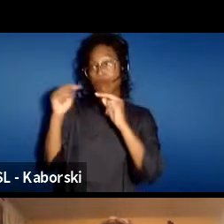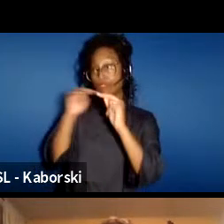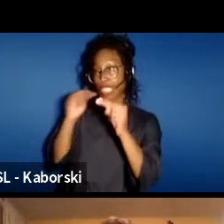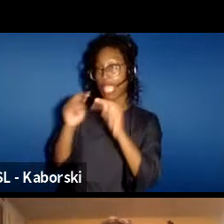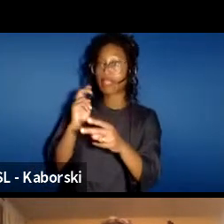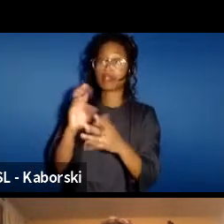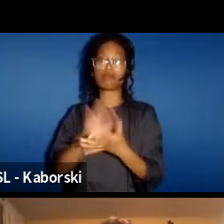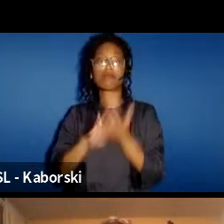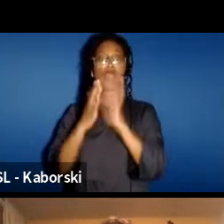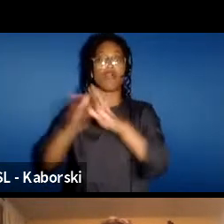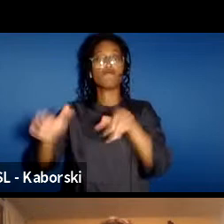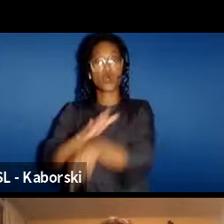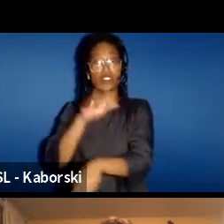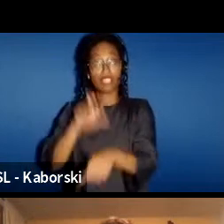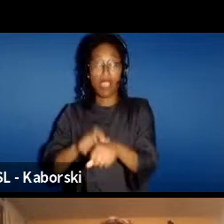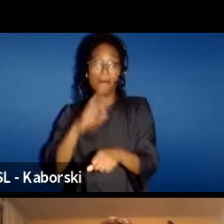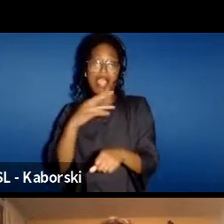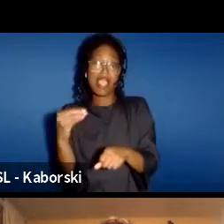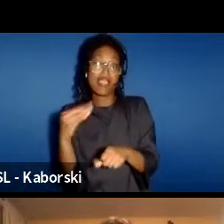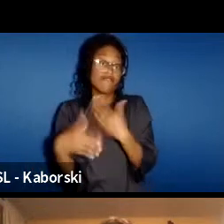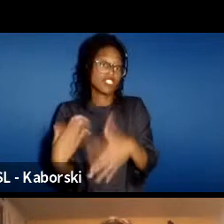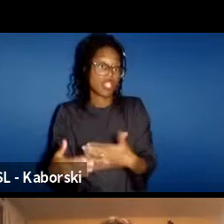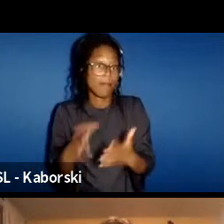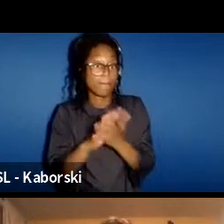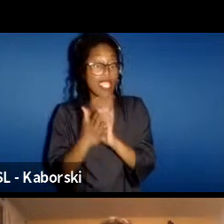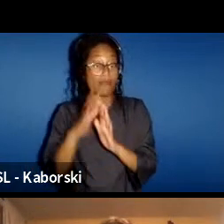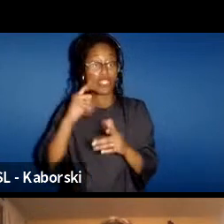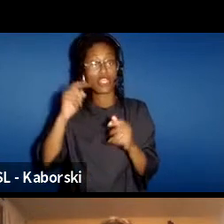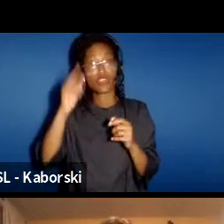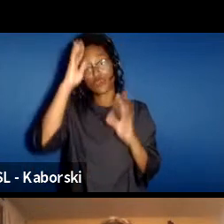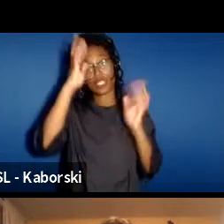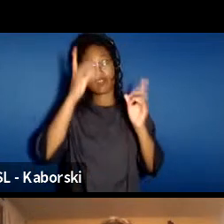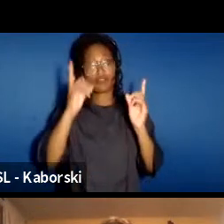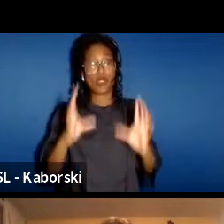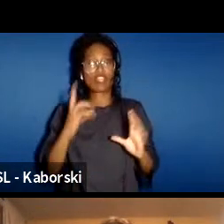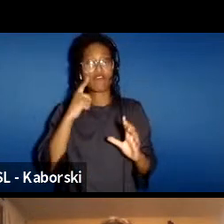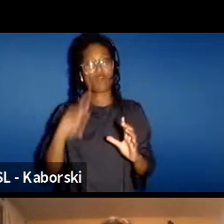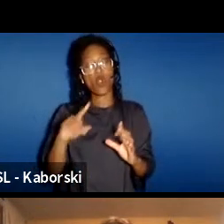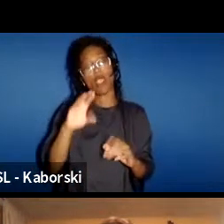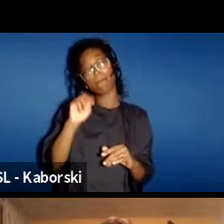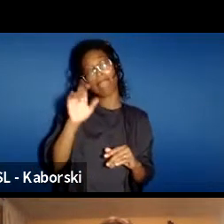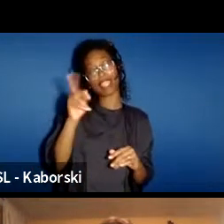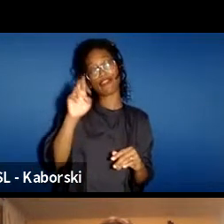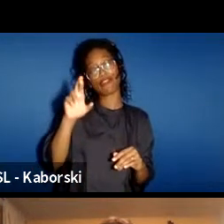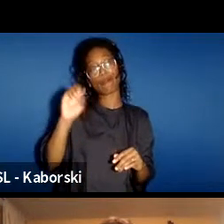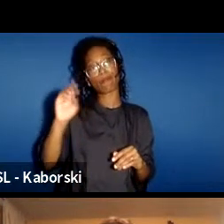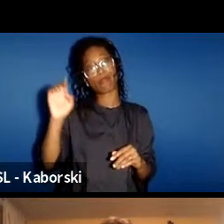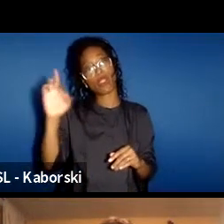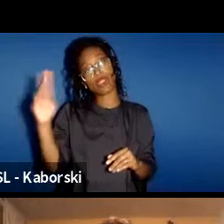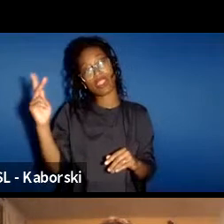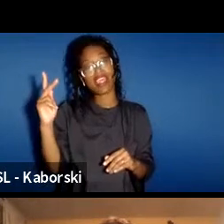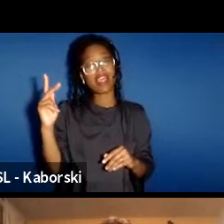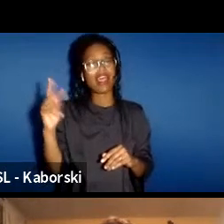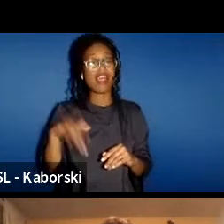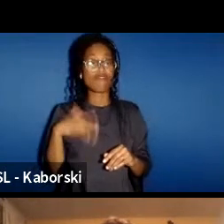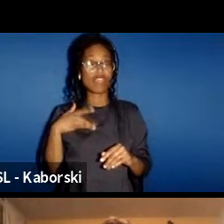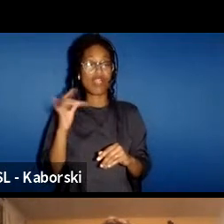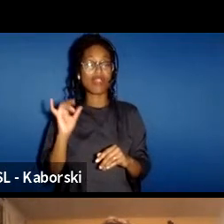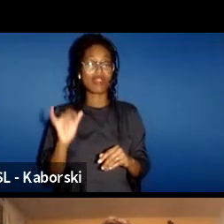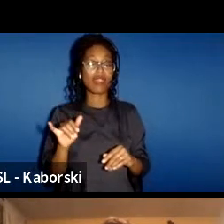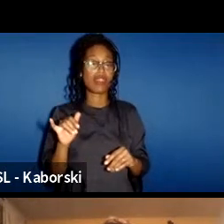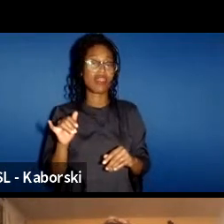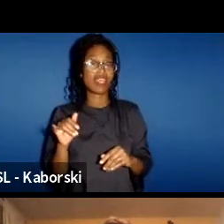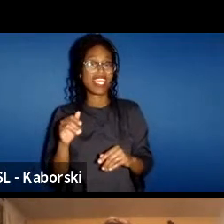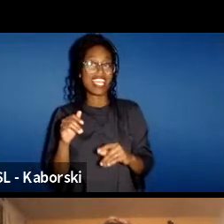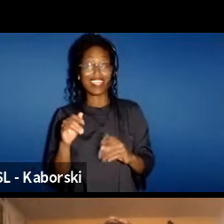then eventually I became one of the creative directors on Maker's Mark. So it's been like a